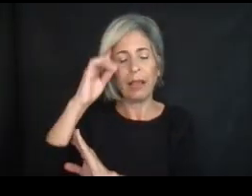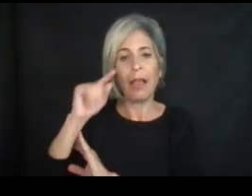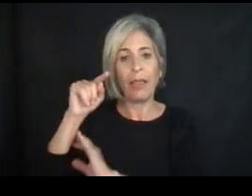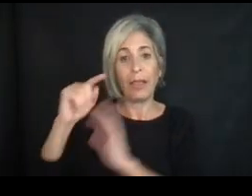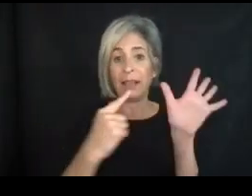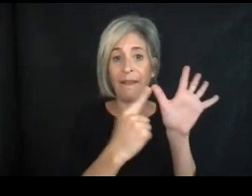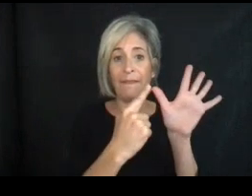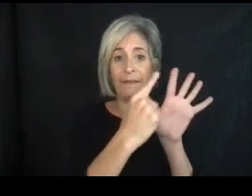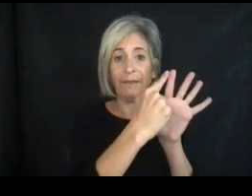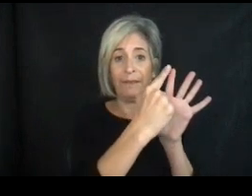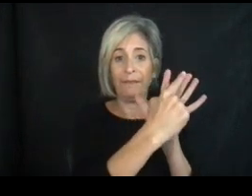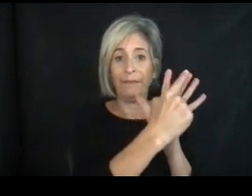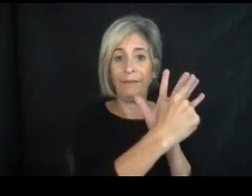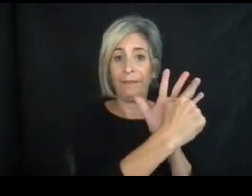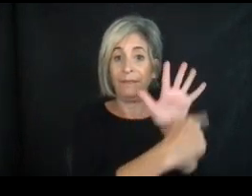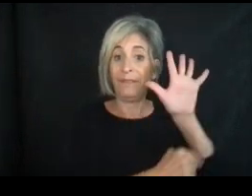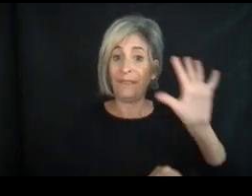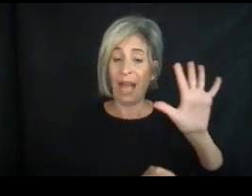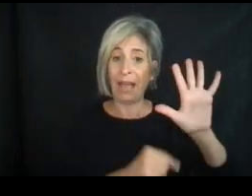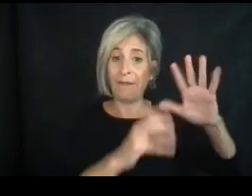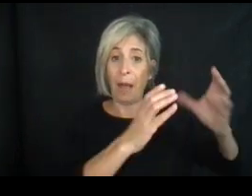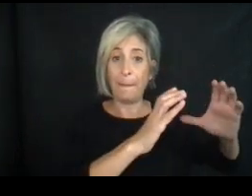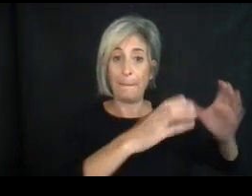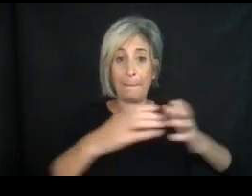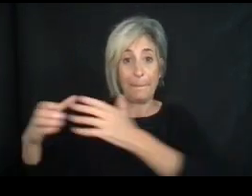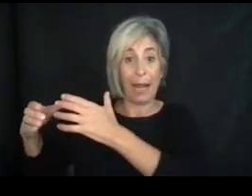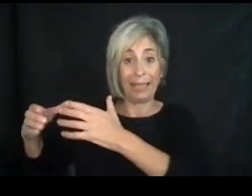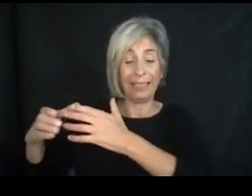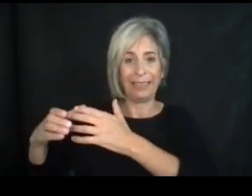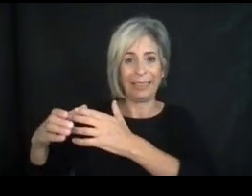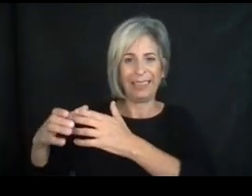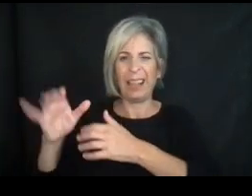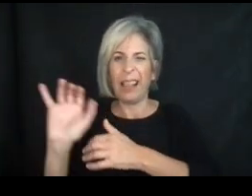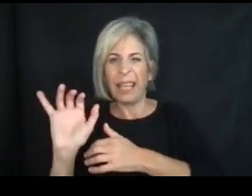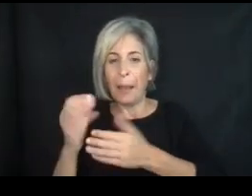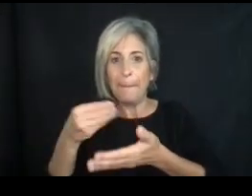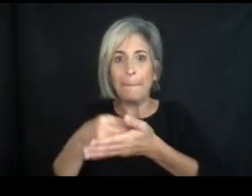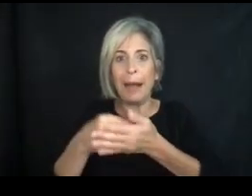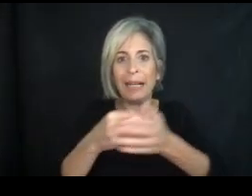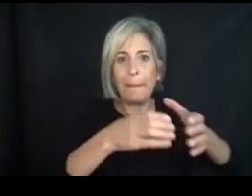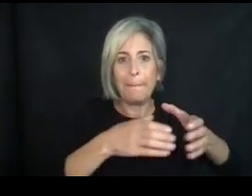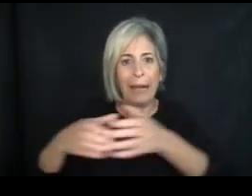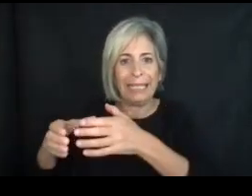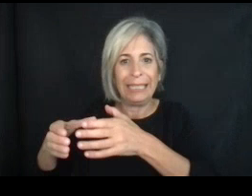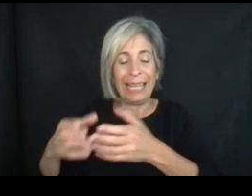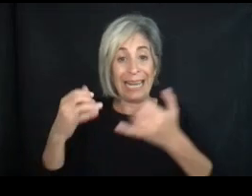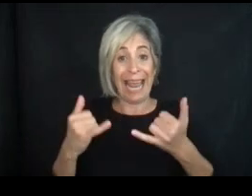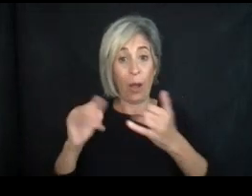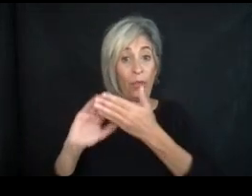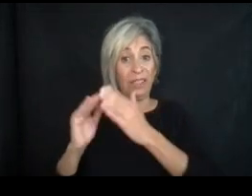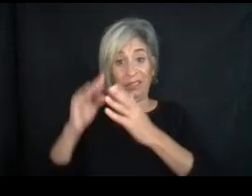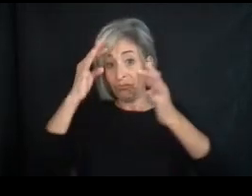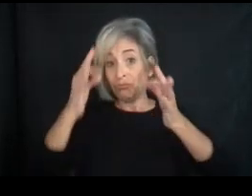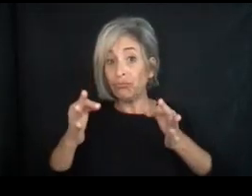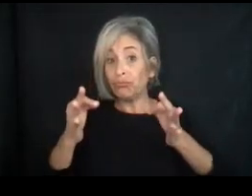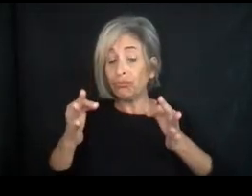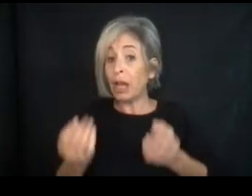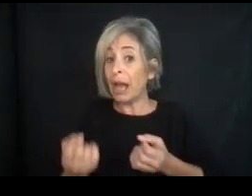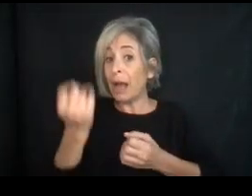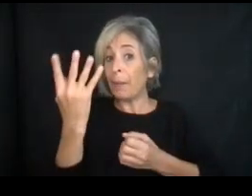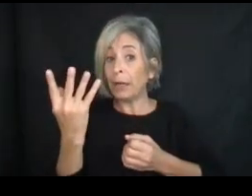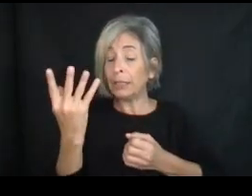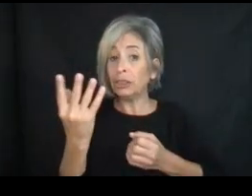5 buckets, as in buckets of money. Now, at this point in time, the city has not determined how much money